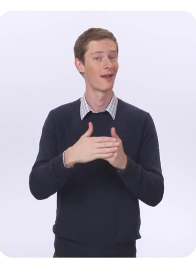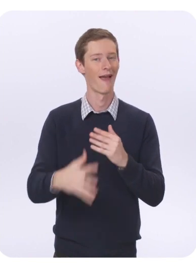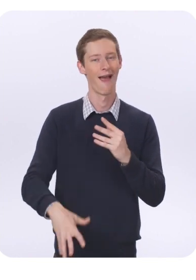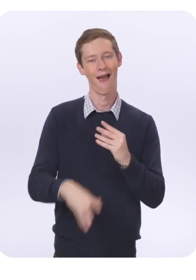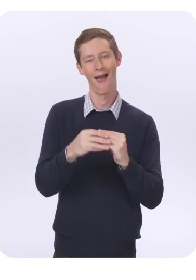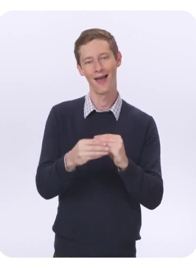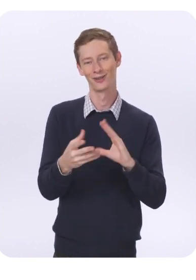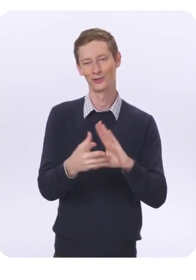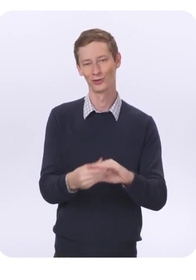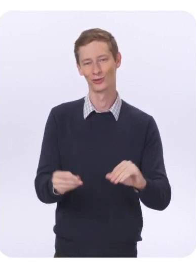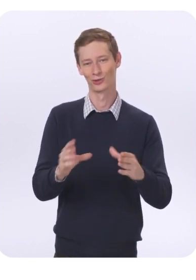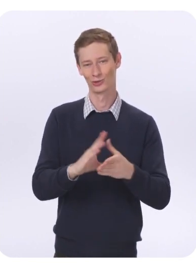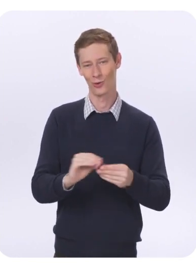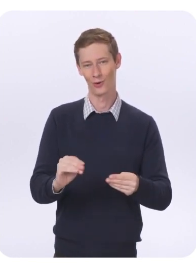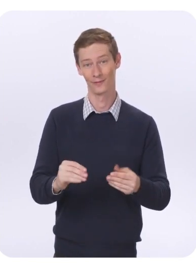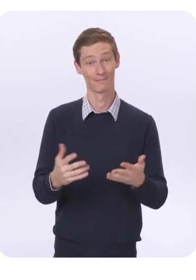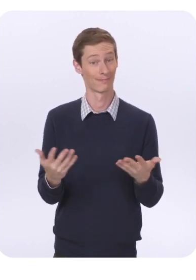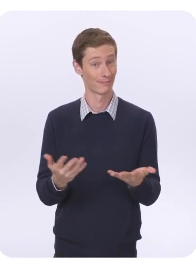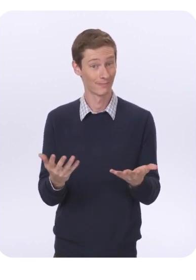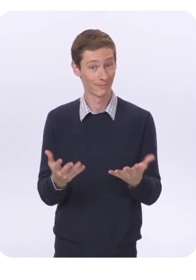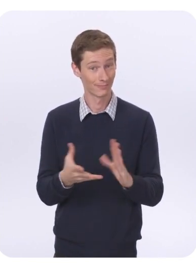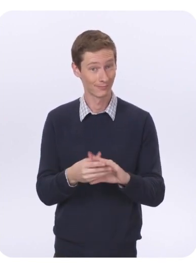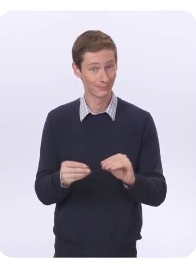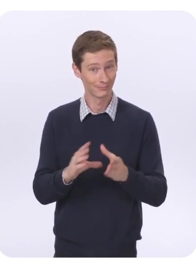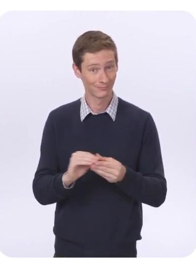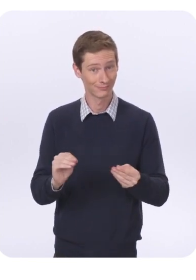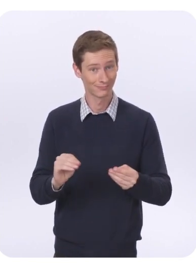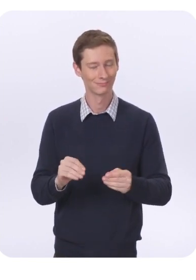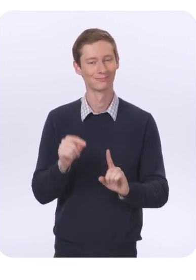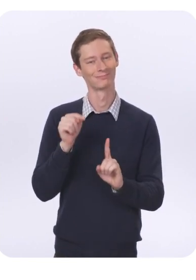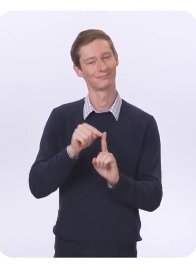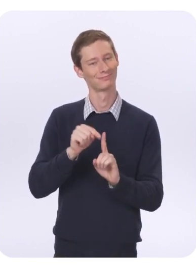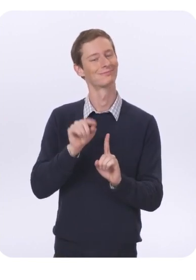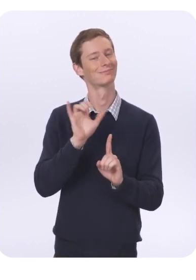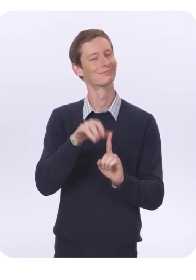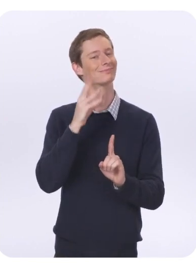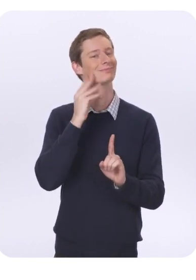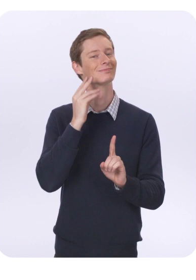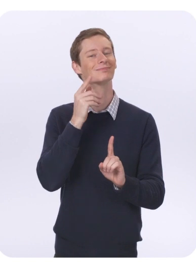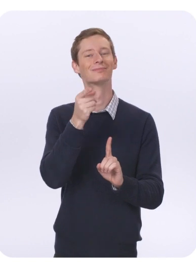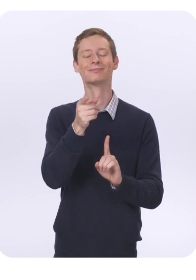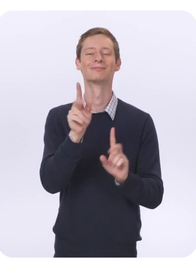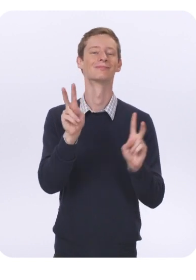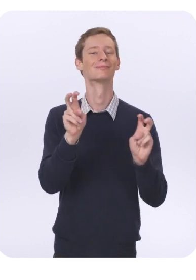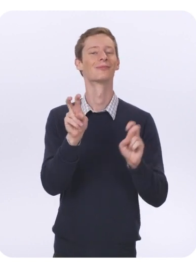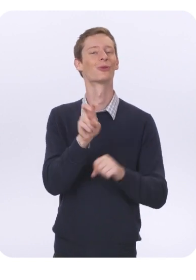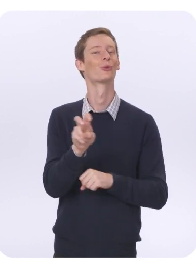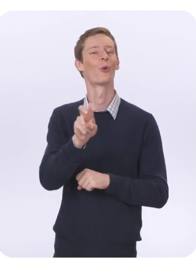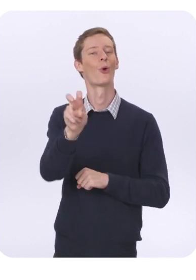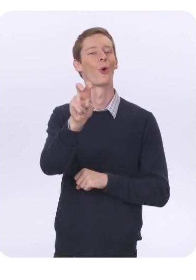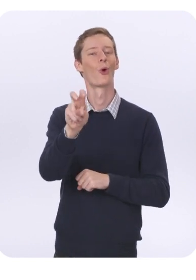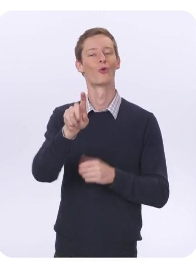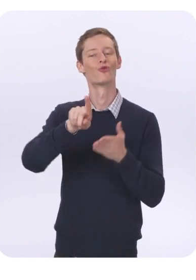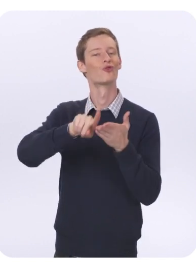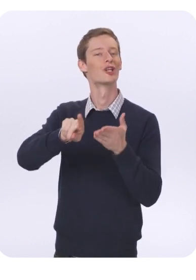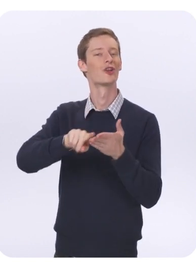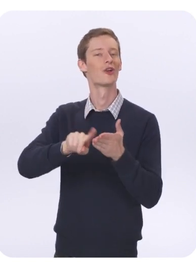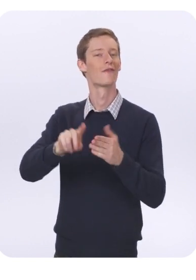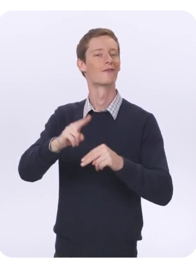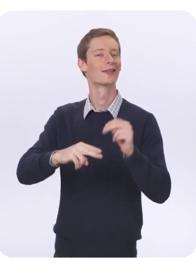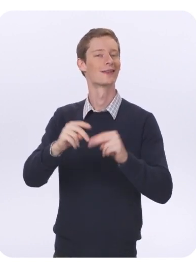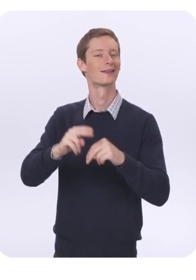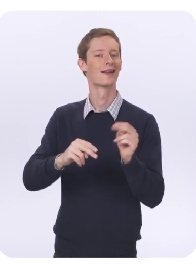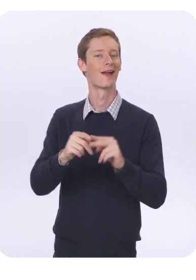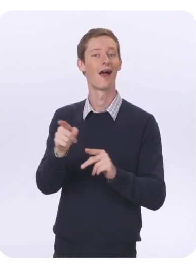So here's what happens. In the experience, you're on a tour of the Kurzgesagt research facilities, and